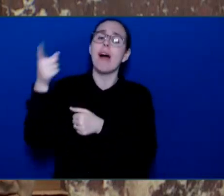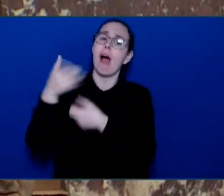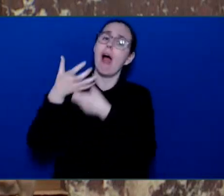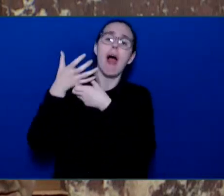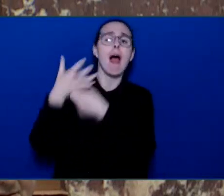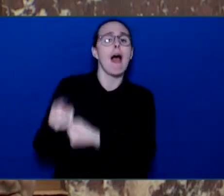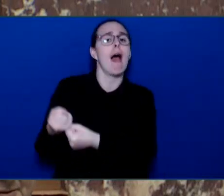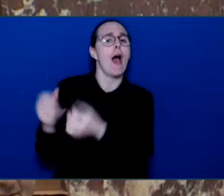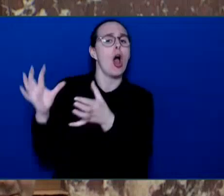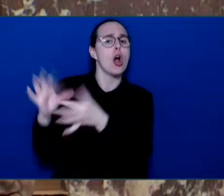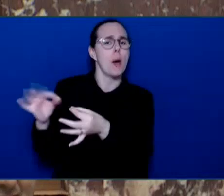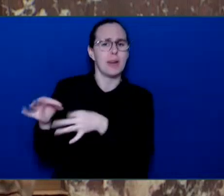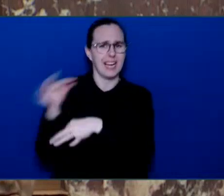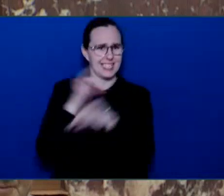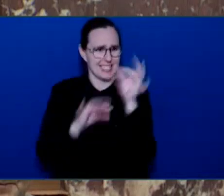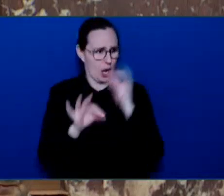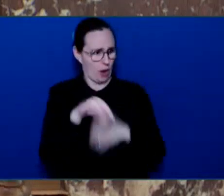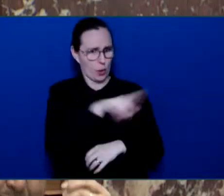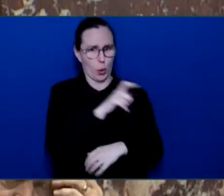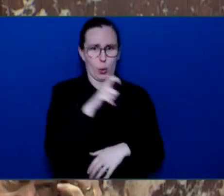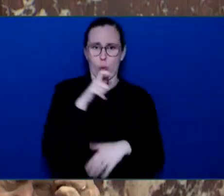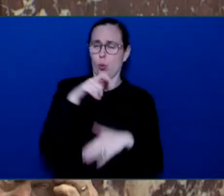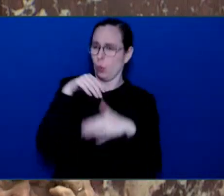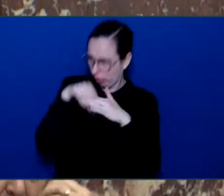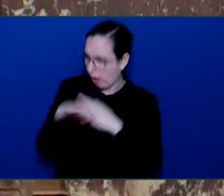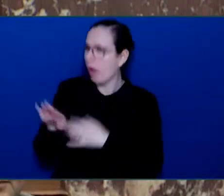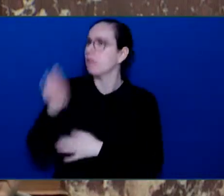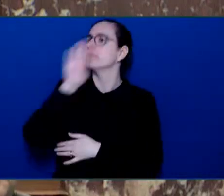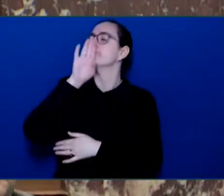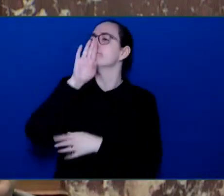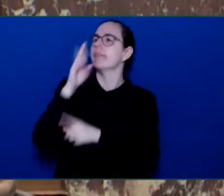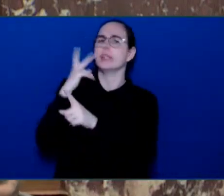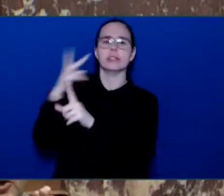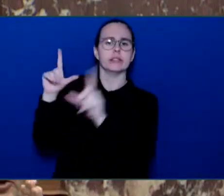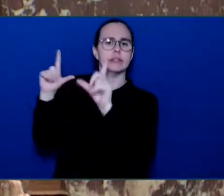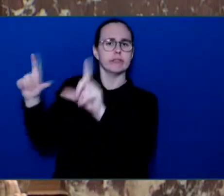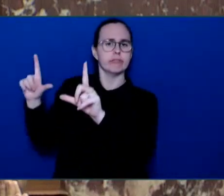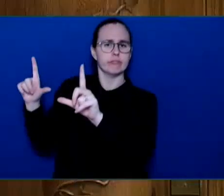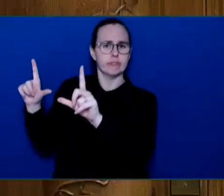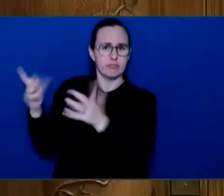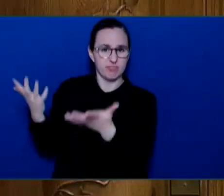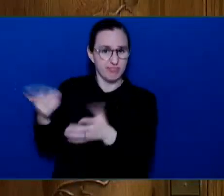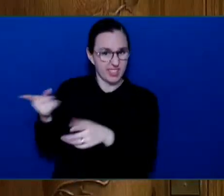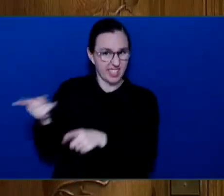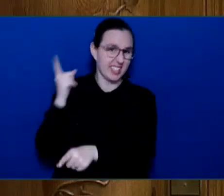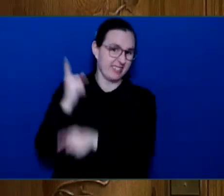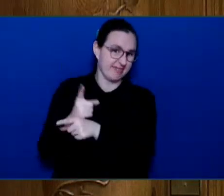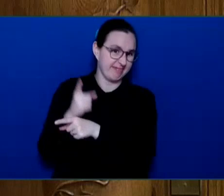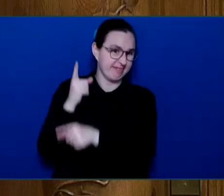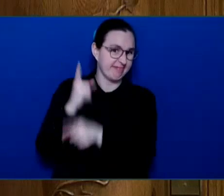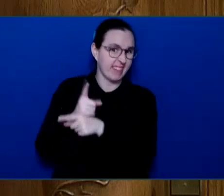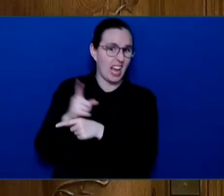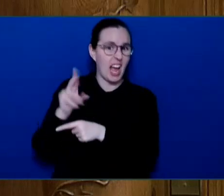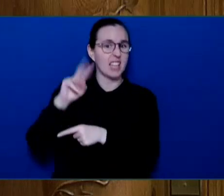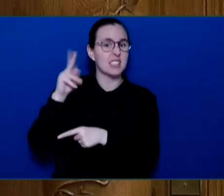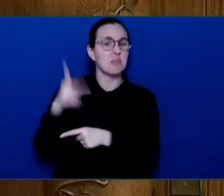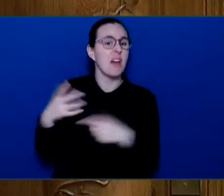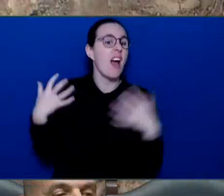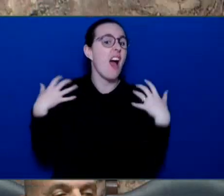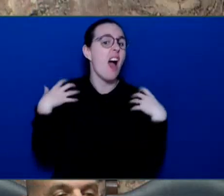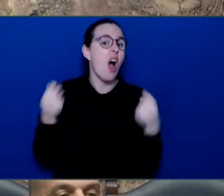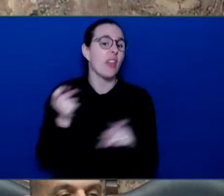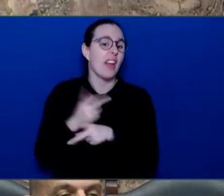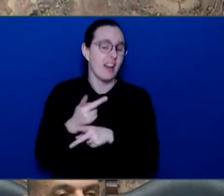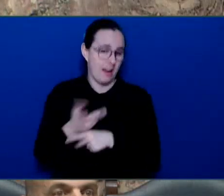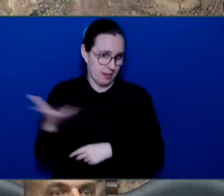experience with the NDP's new normal of failing health care? Minister of Health. Honourable Speaker, of